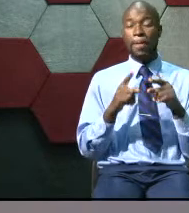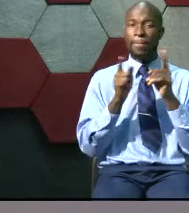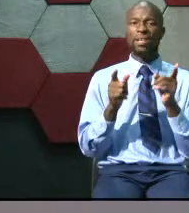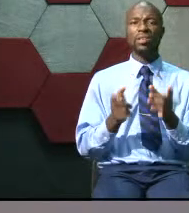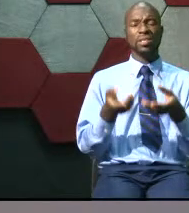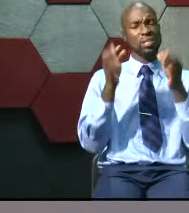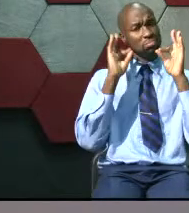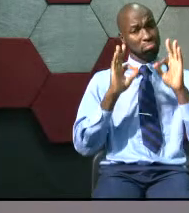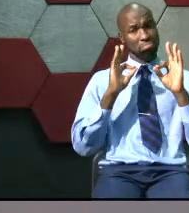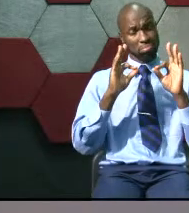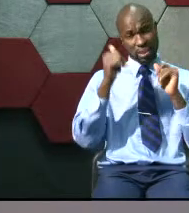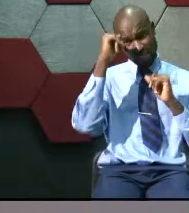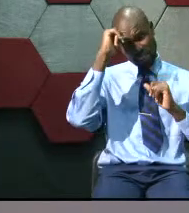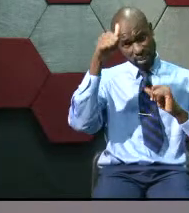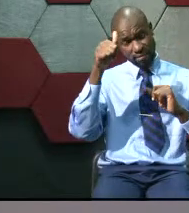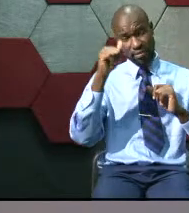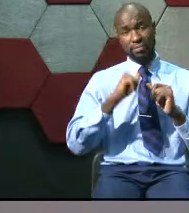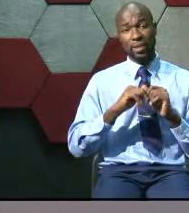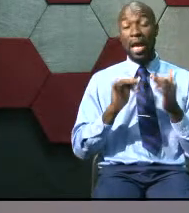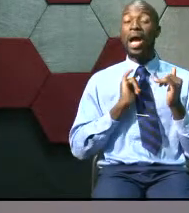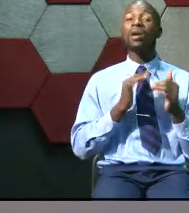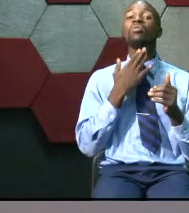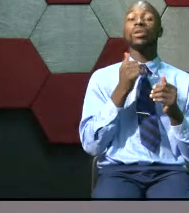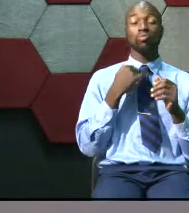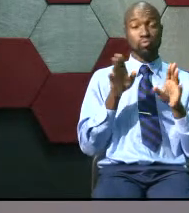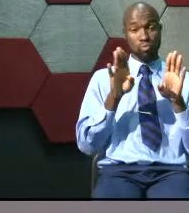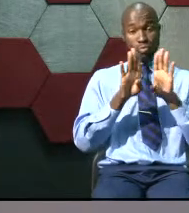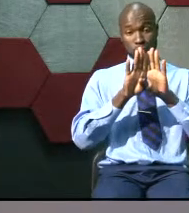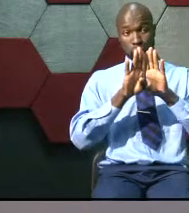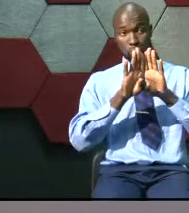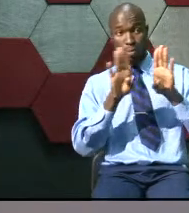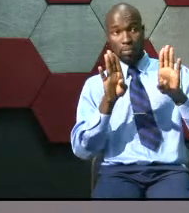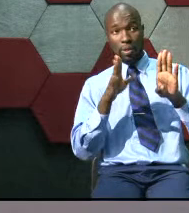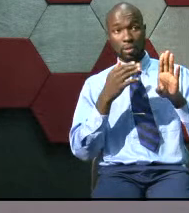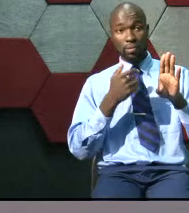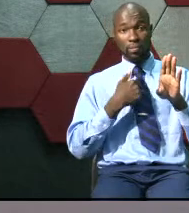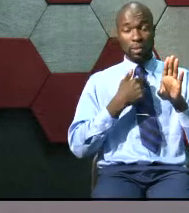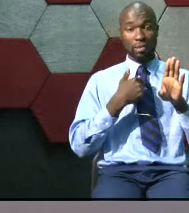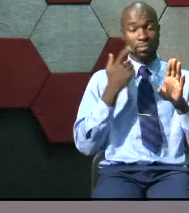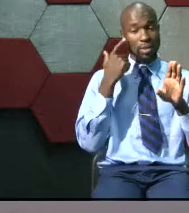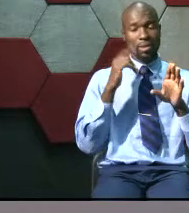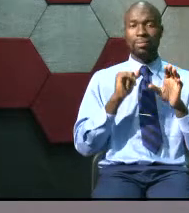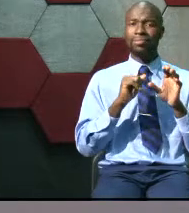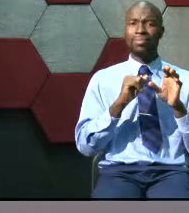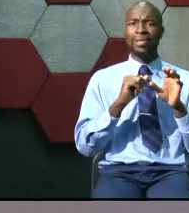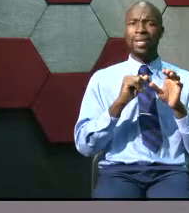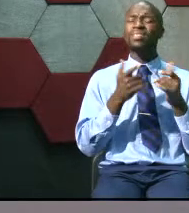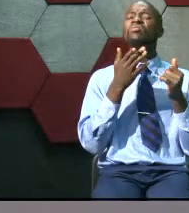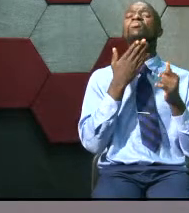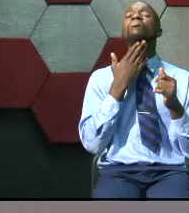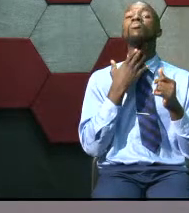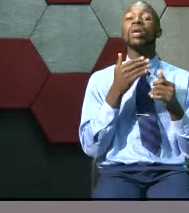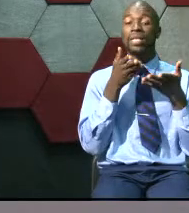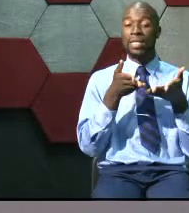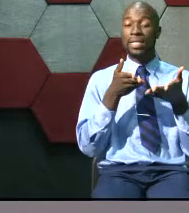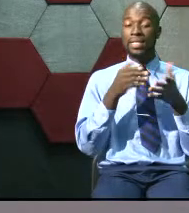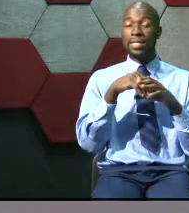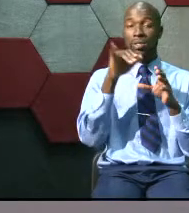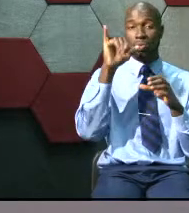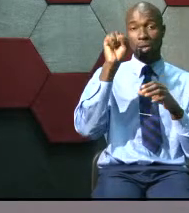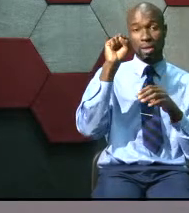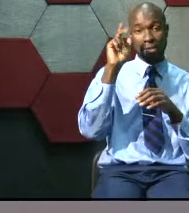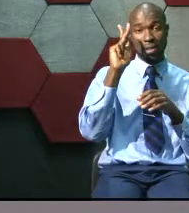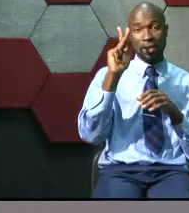magnificent, brilliant. I need to open my thesaurus right now. But you know, this is what we want at YSK, is projects